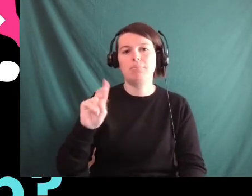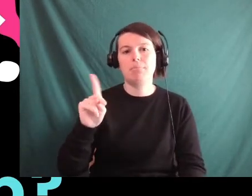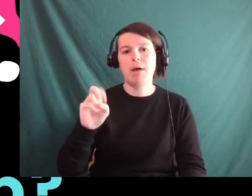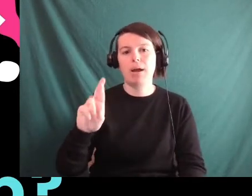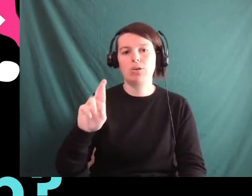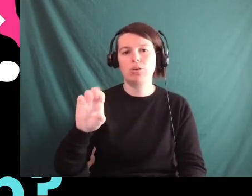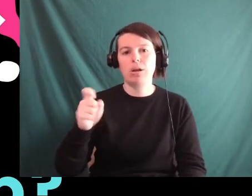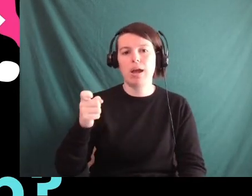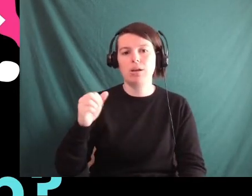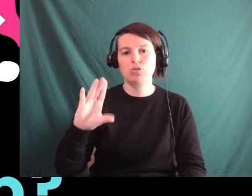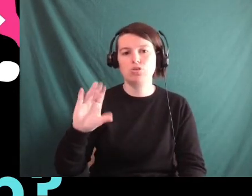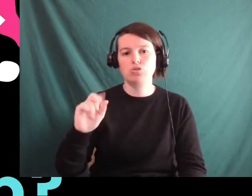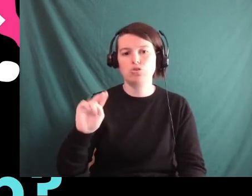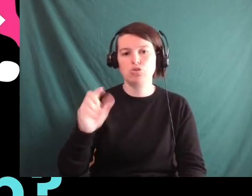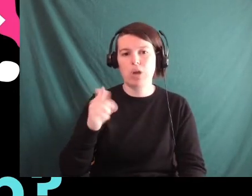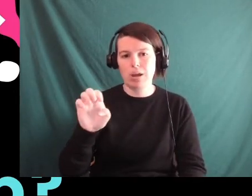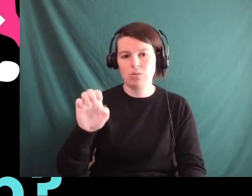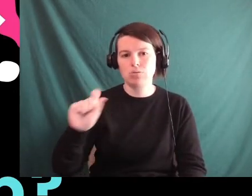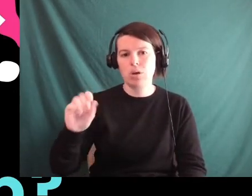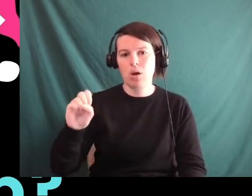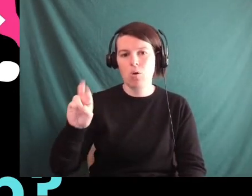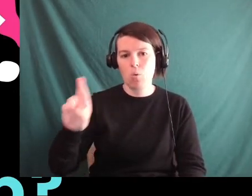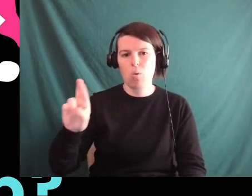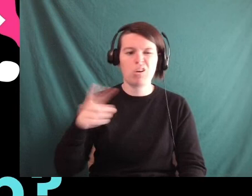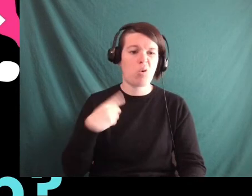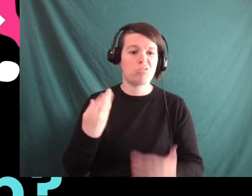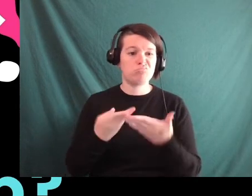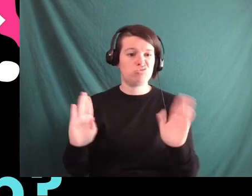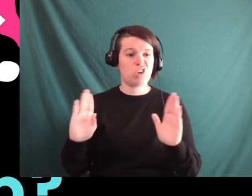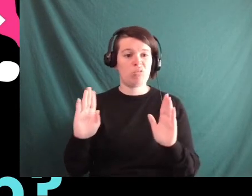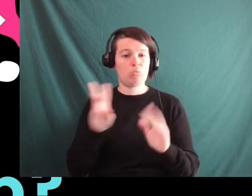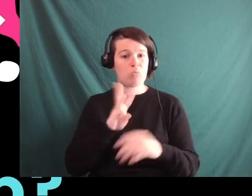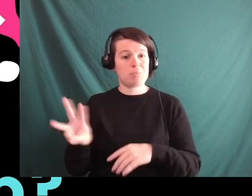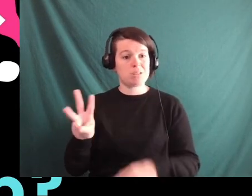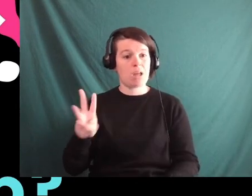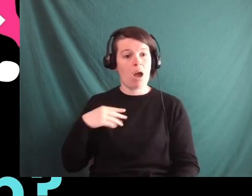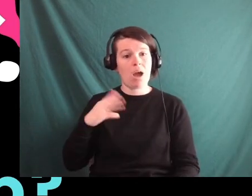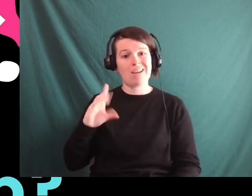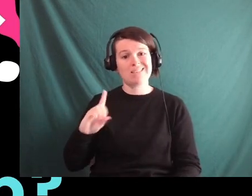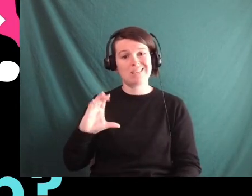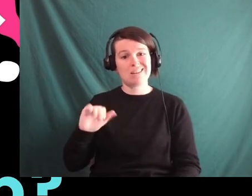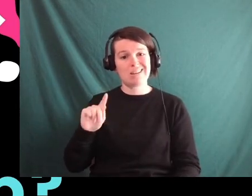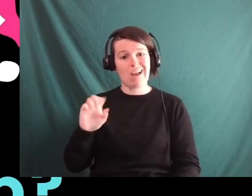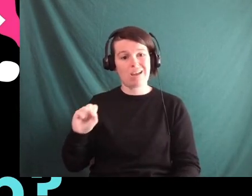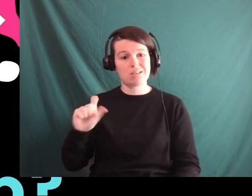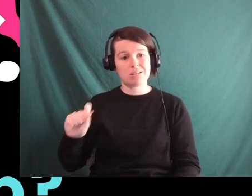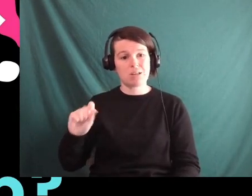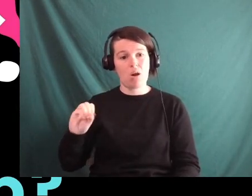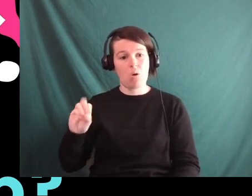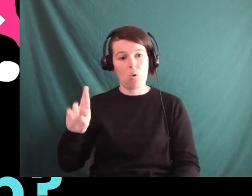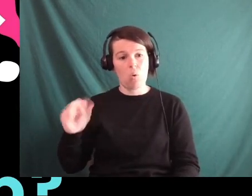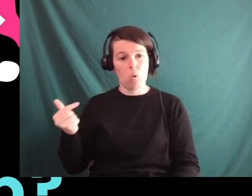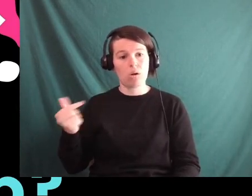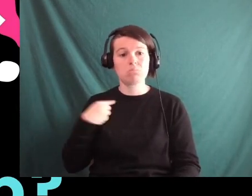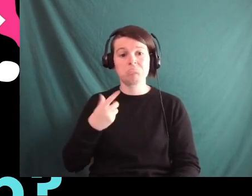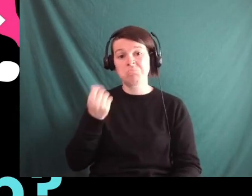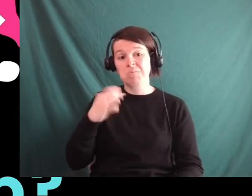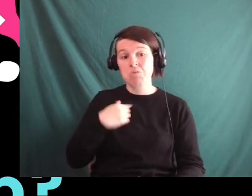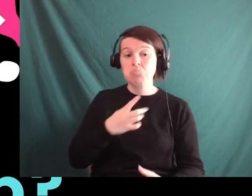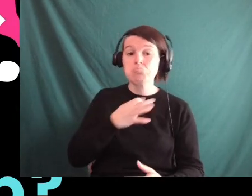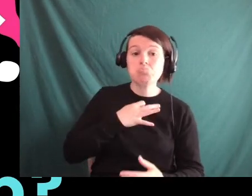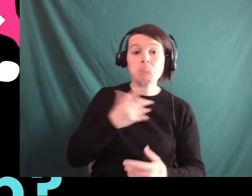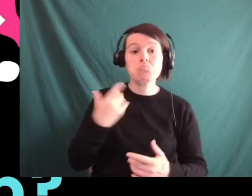our general website, dcats.org. If you're looking to volunteer or donate, please send us an email at binderexchange@dcats.org. We're